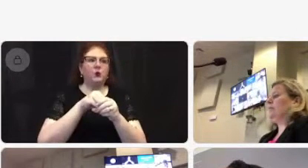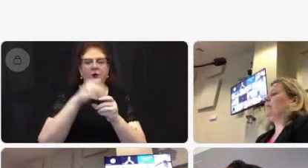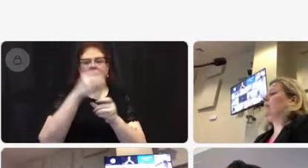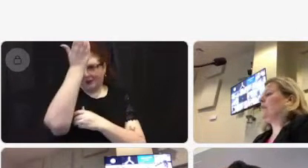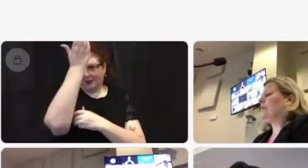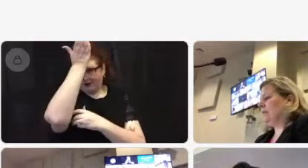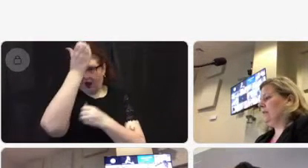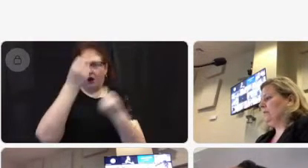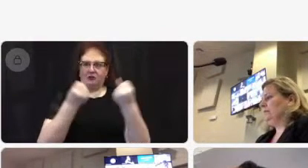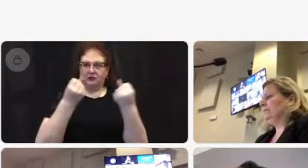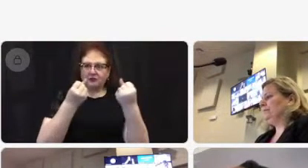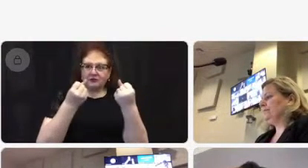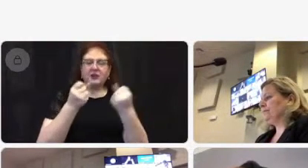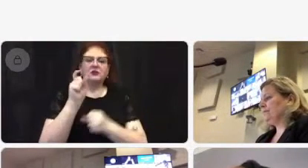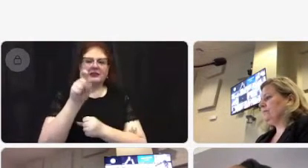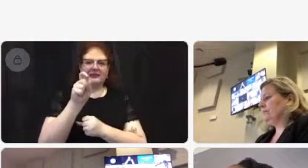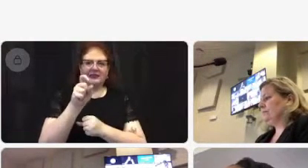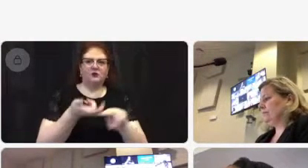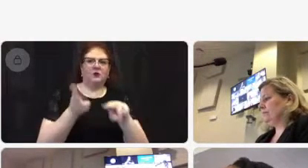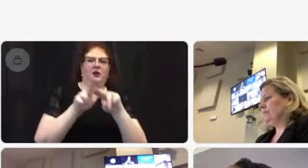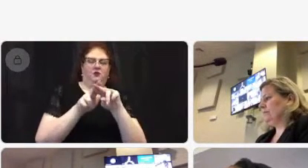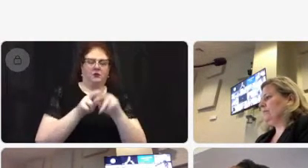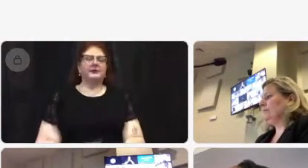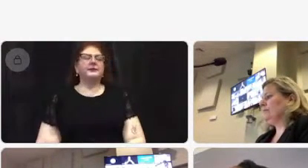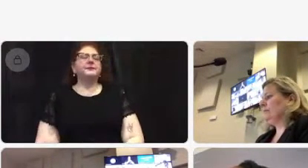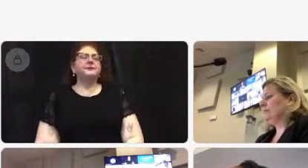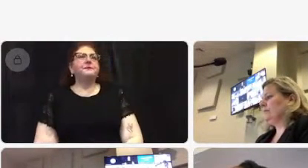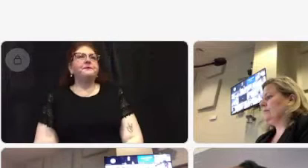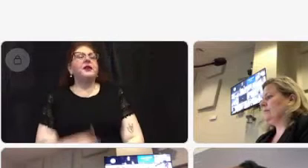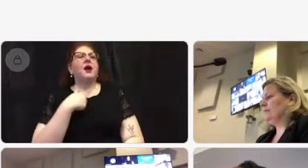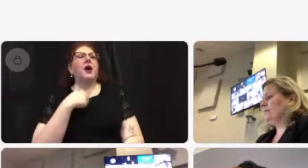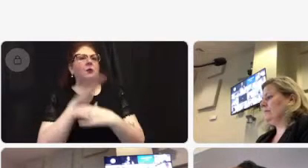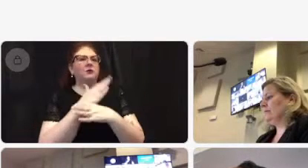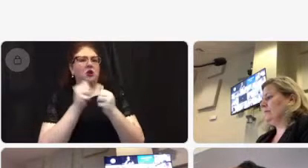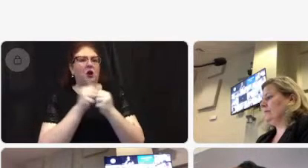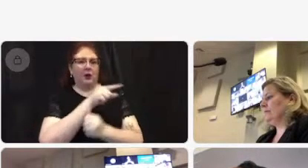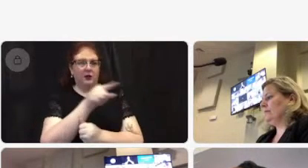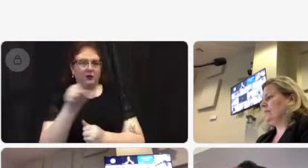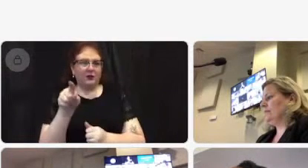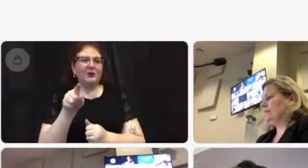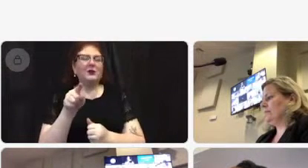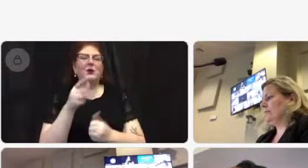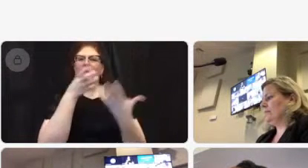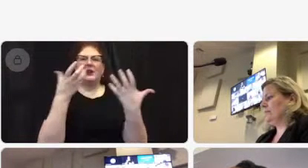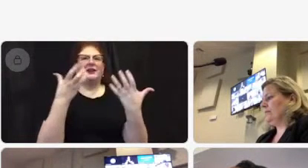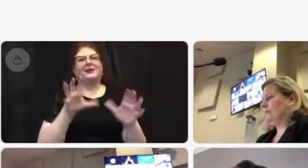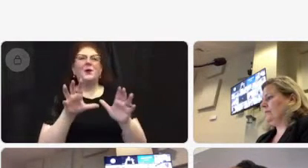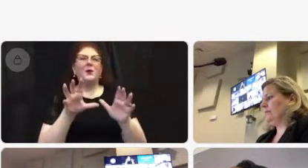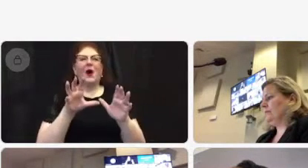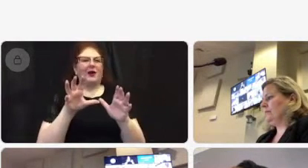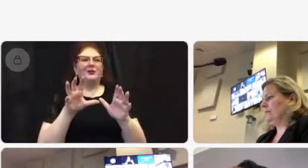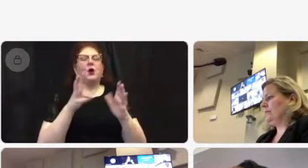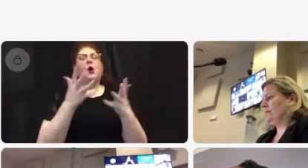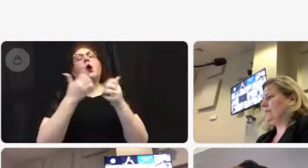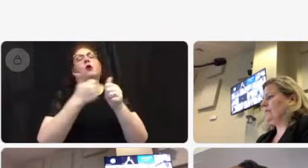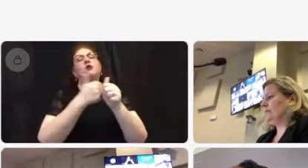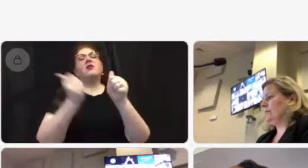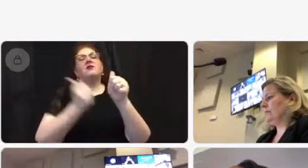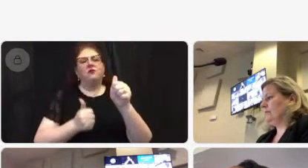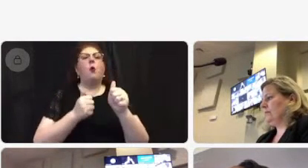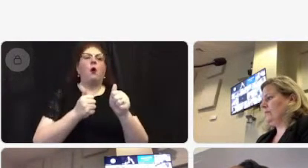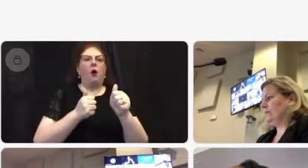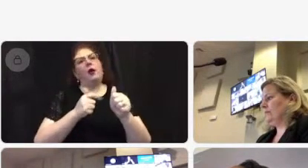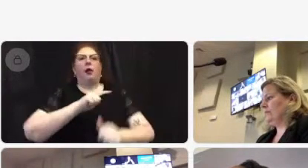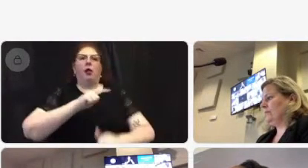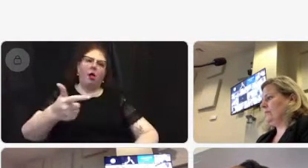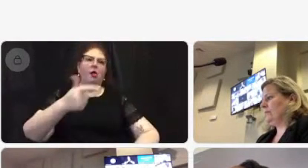When we're able to, and I share with you as well, to keep from a lot of back and forth, now clearly when we get to it we will,